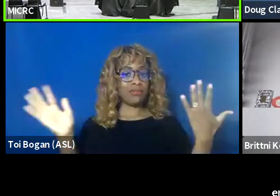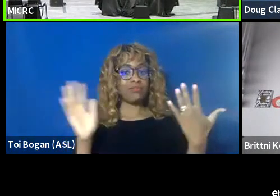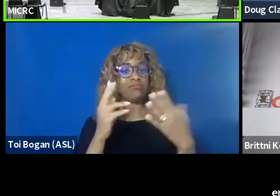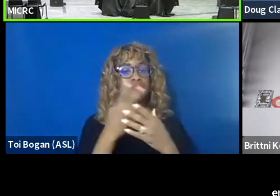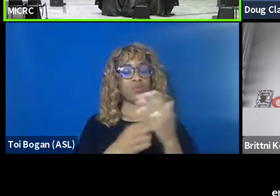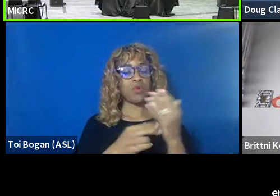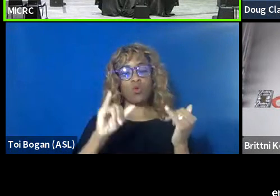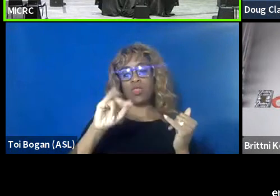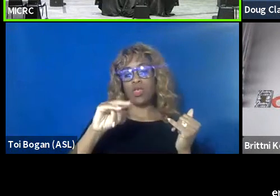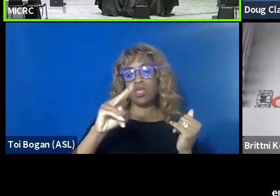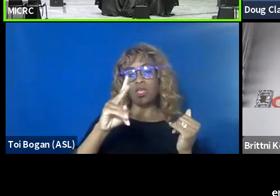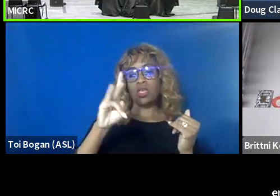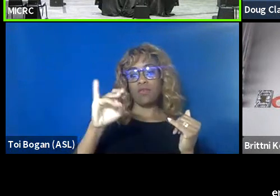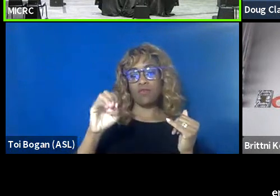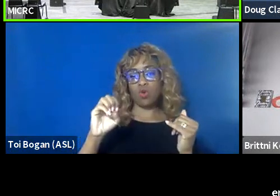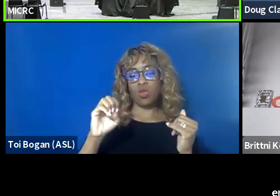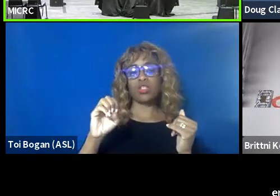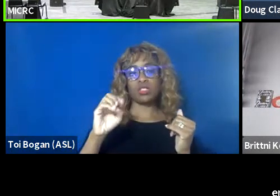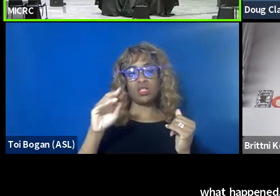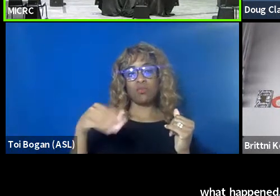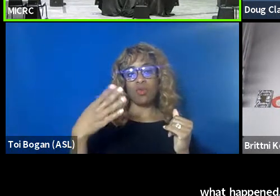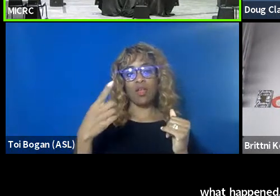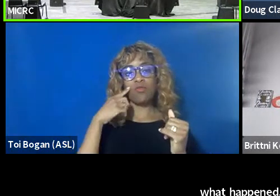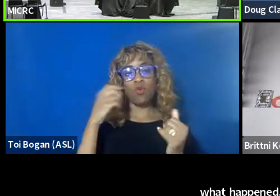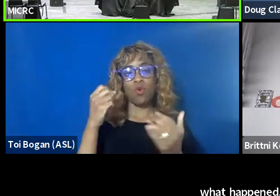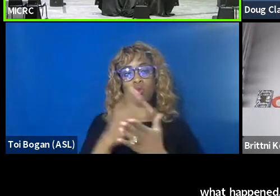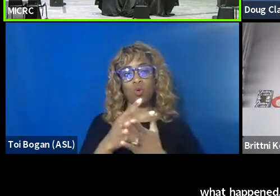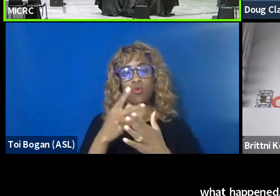invoices are provided for the approval of the commission.